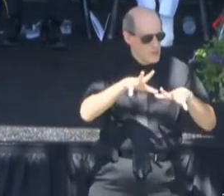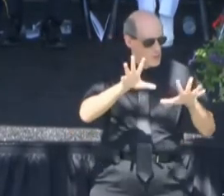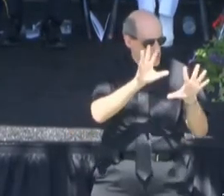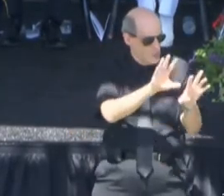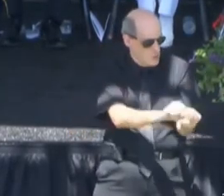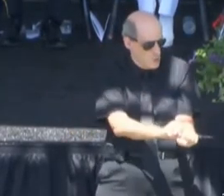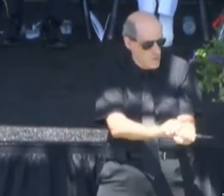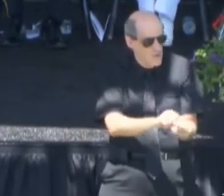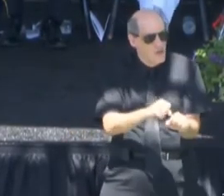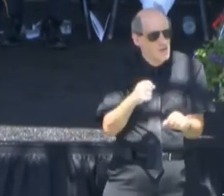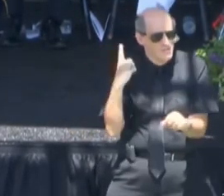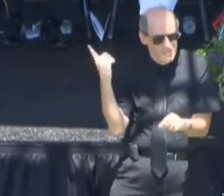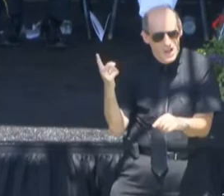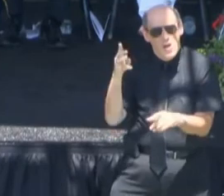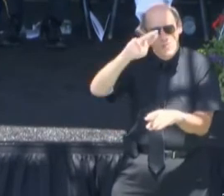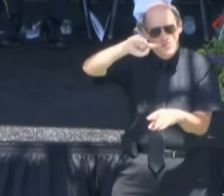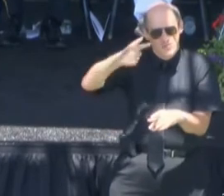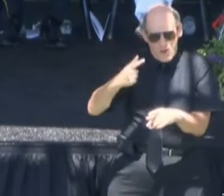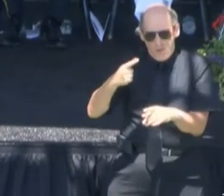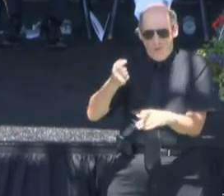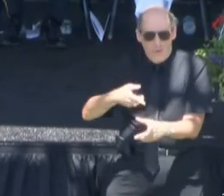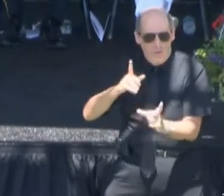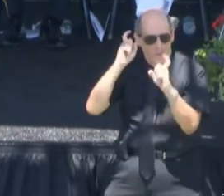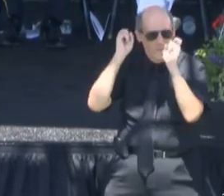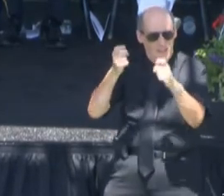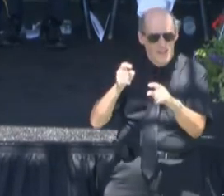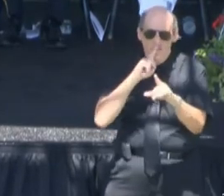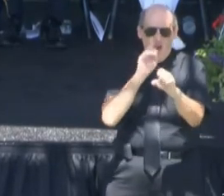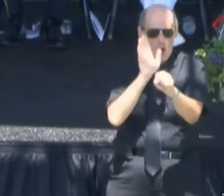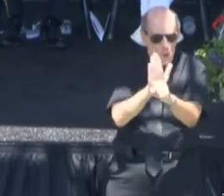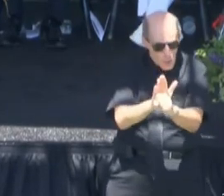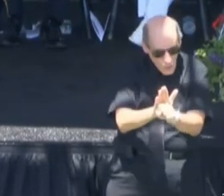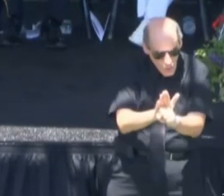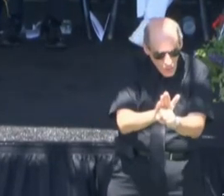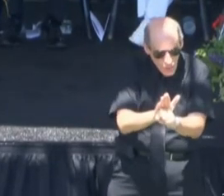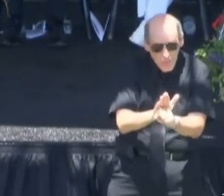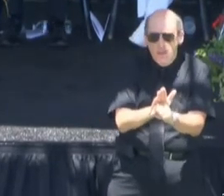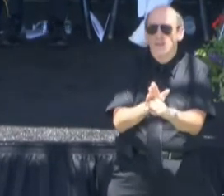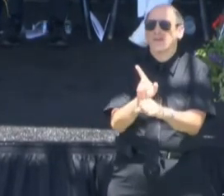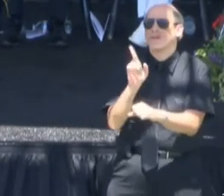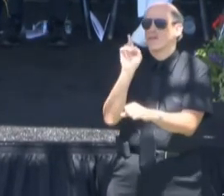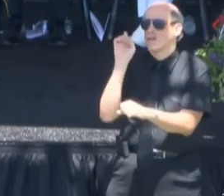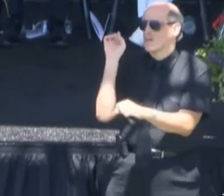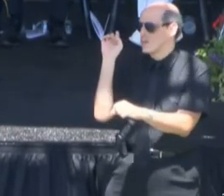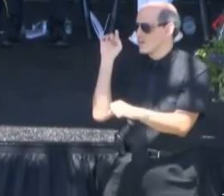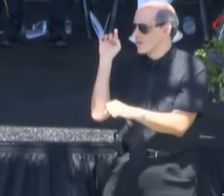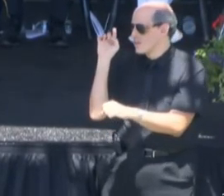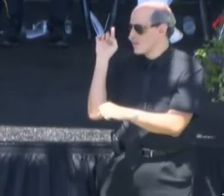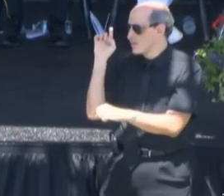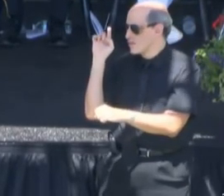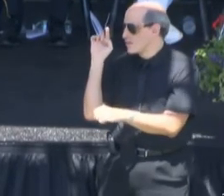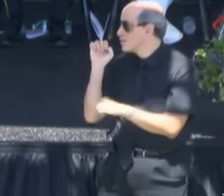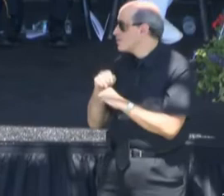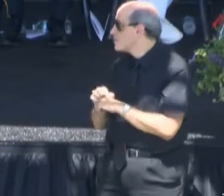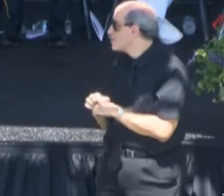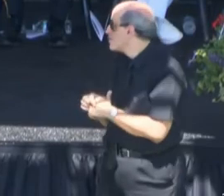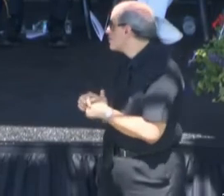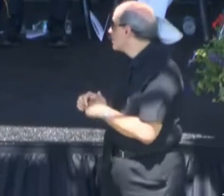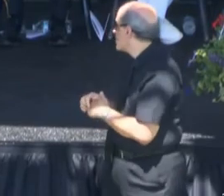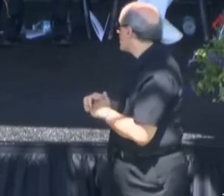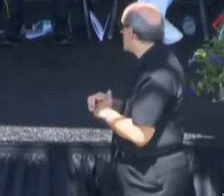oath is Major General Troy D. Koch, Commander, 99th Regional Support Command, Joint Base McGuire-Dix, Lakehurst, New